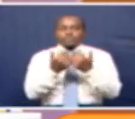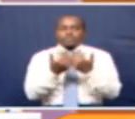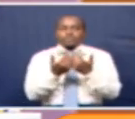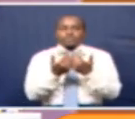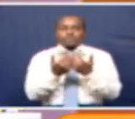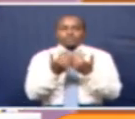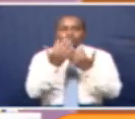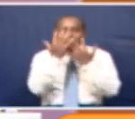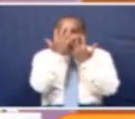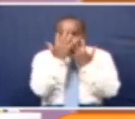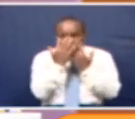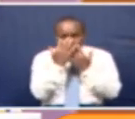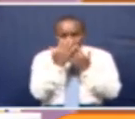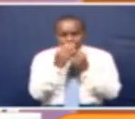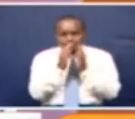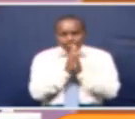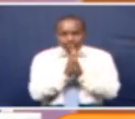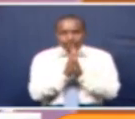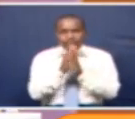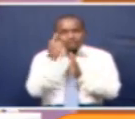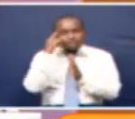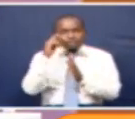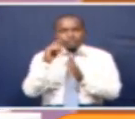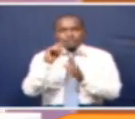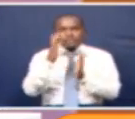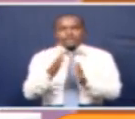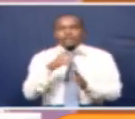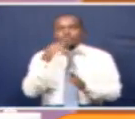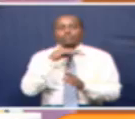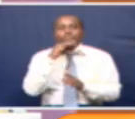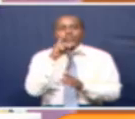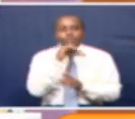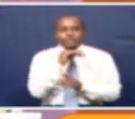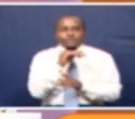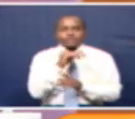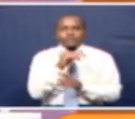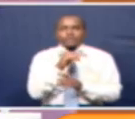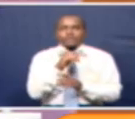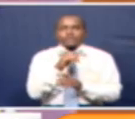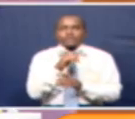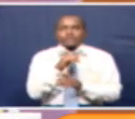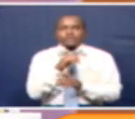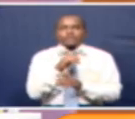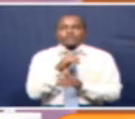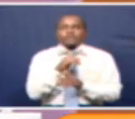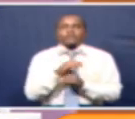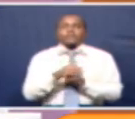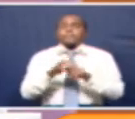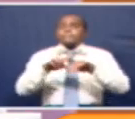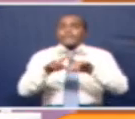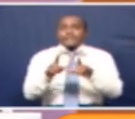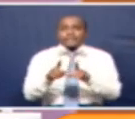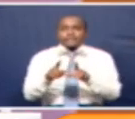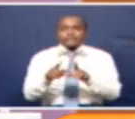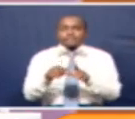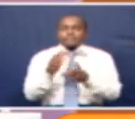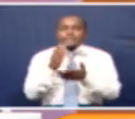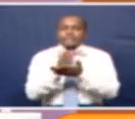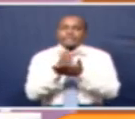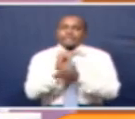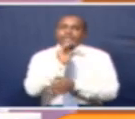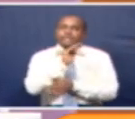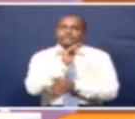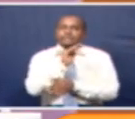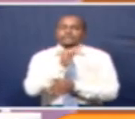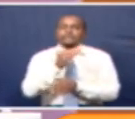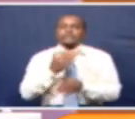fellow Kenyans who died in one way or the other, and in this case, who died during the riots. But we really ask our colleagues,